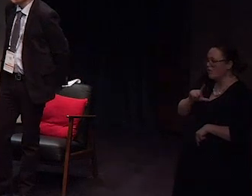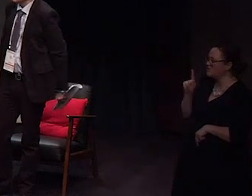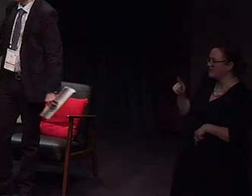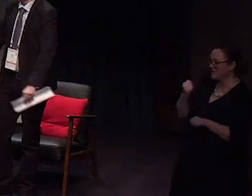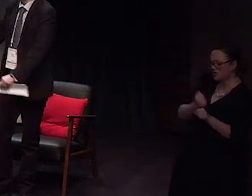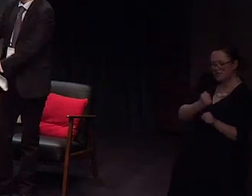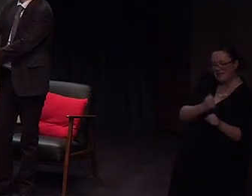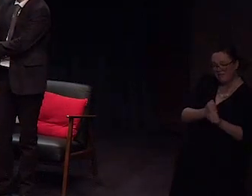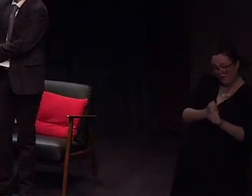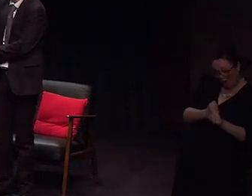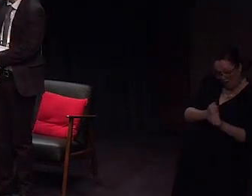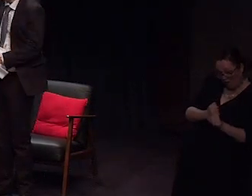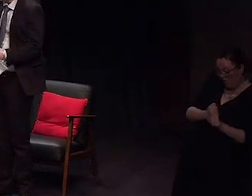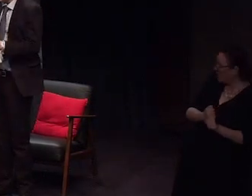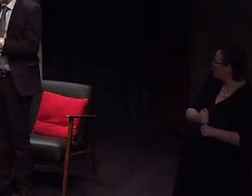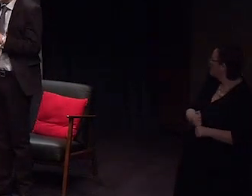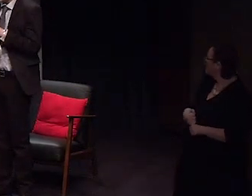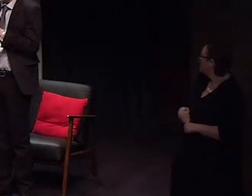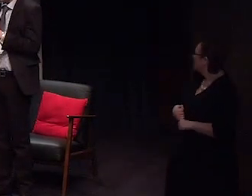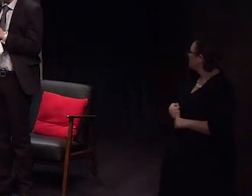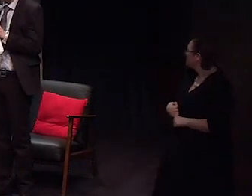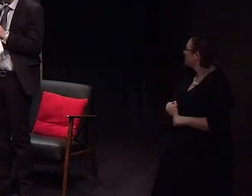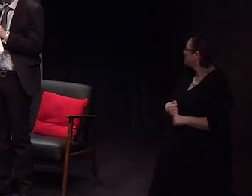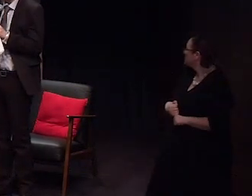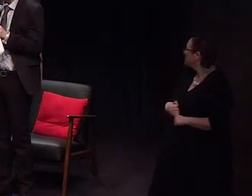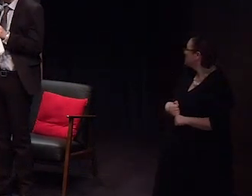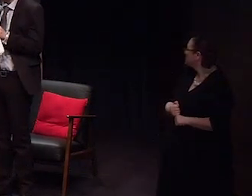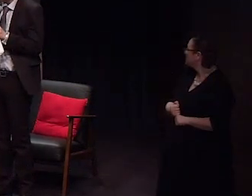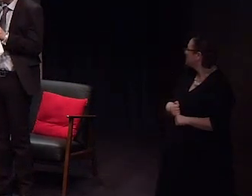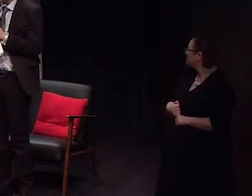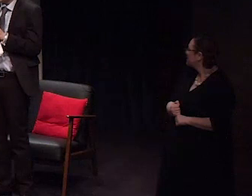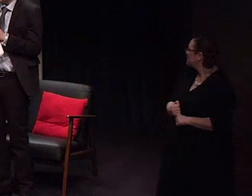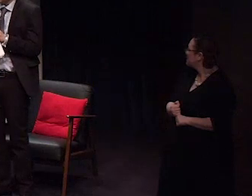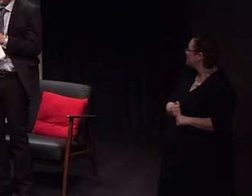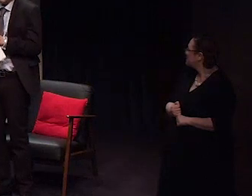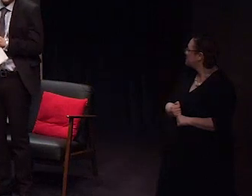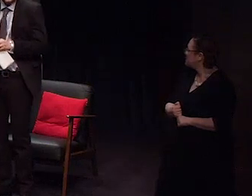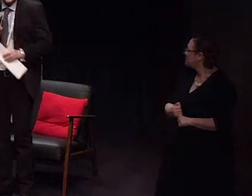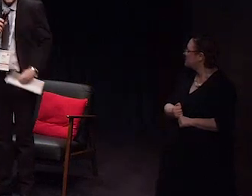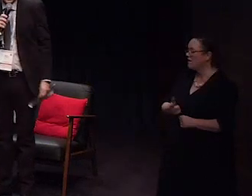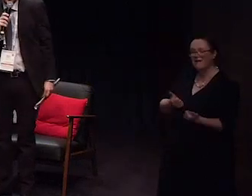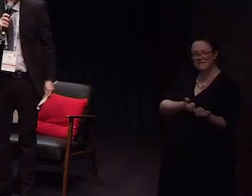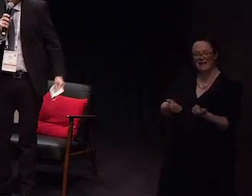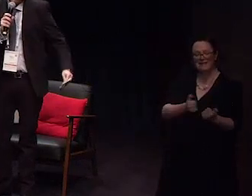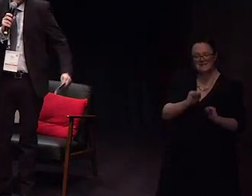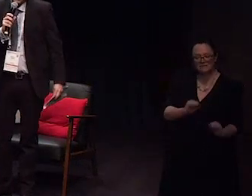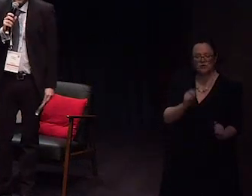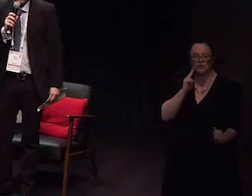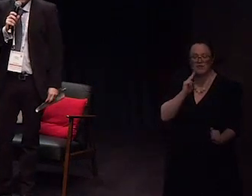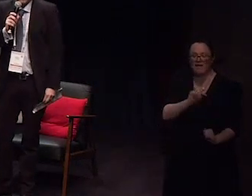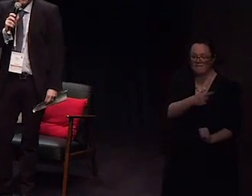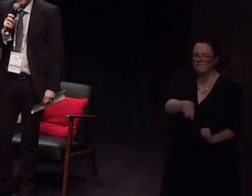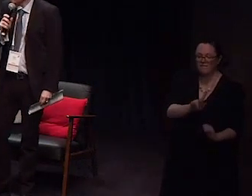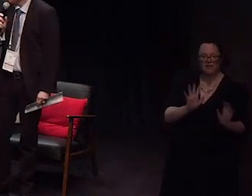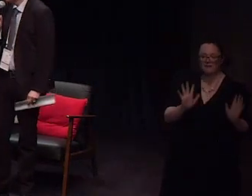Geneva, how do you work with this? No, we have only a system with send message. It's a text message.